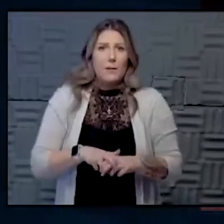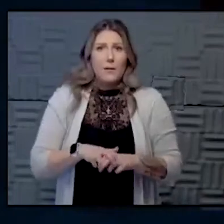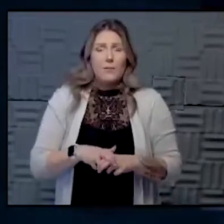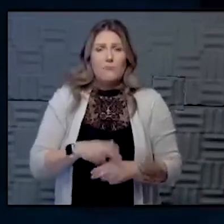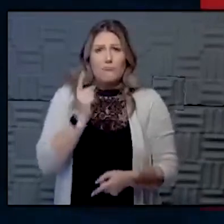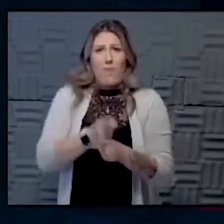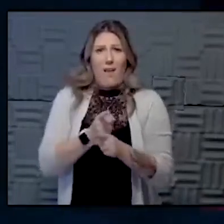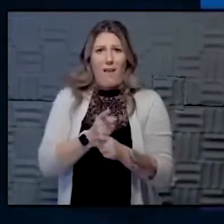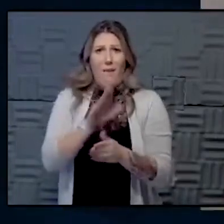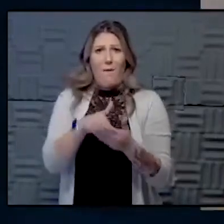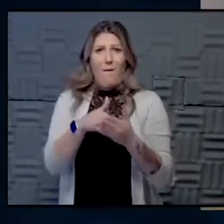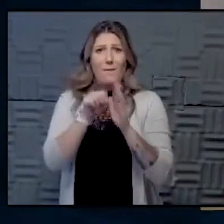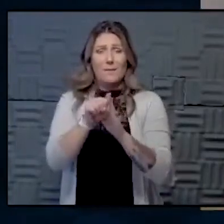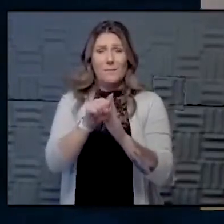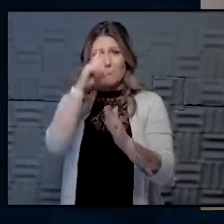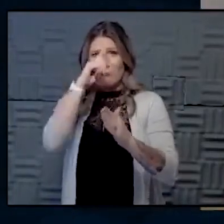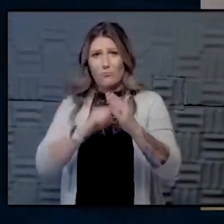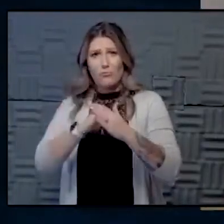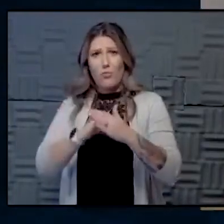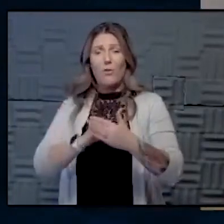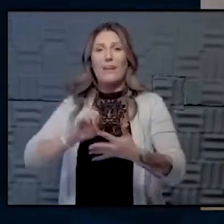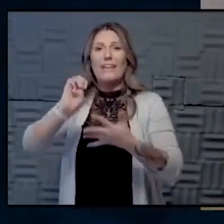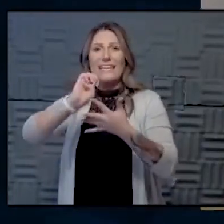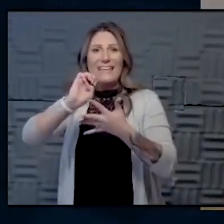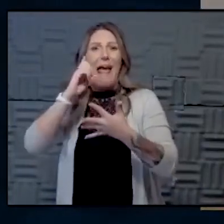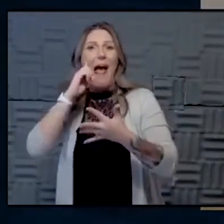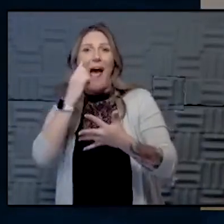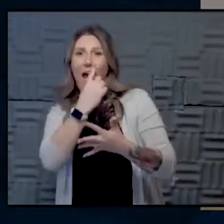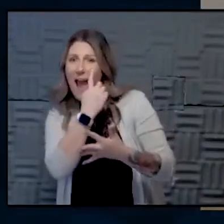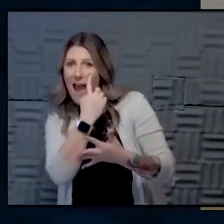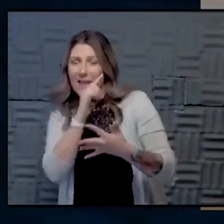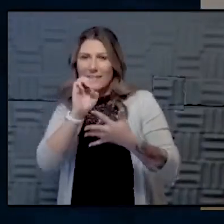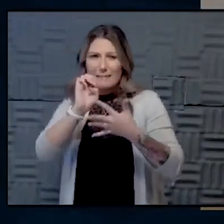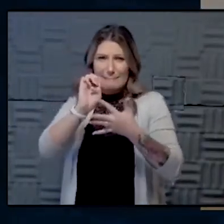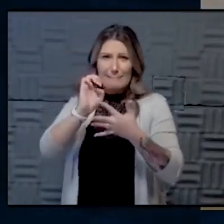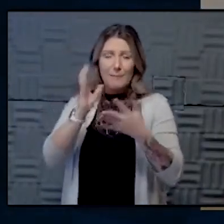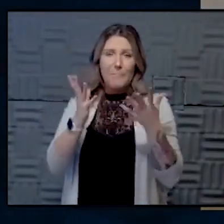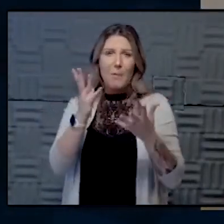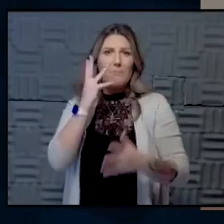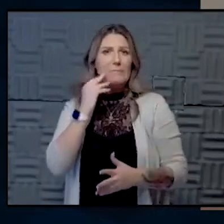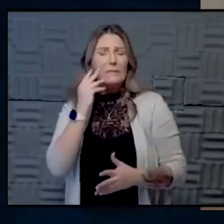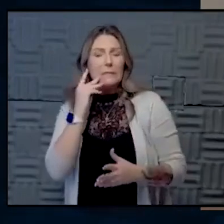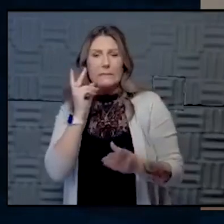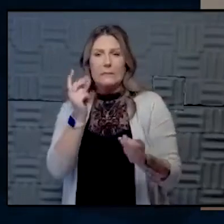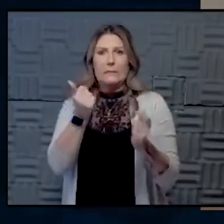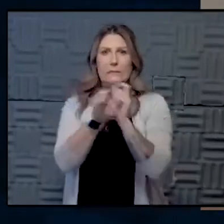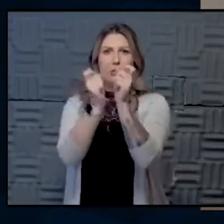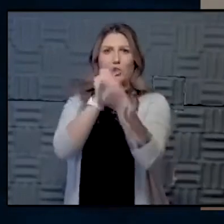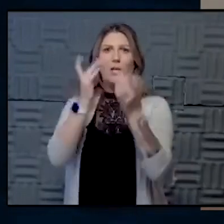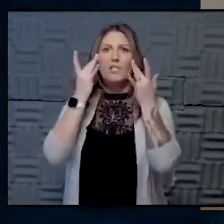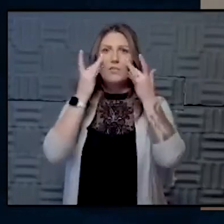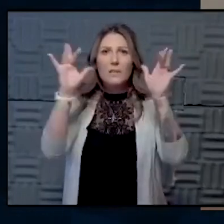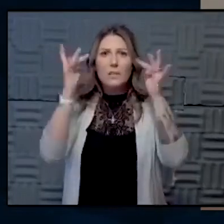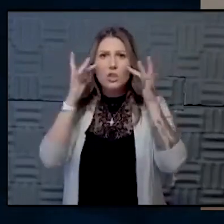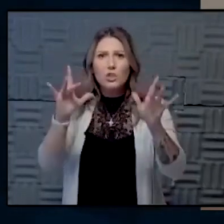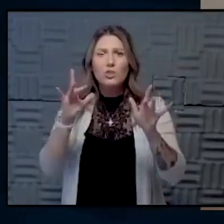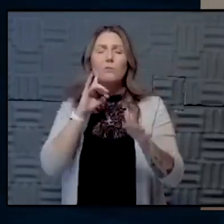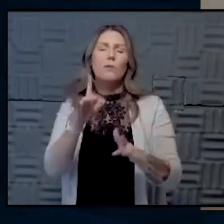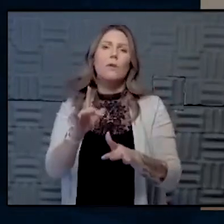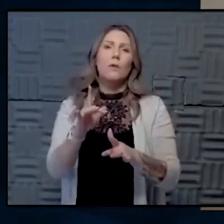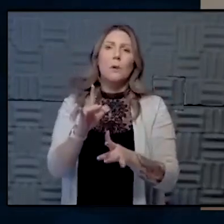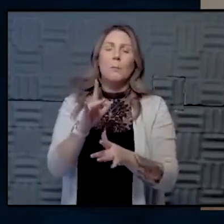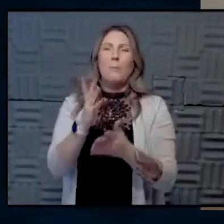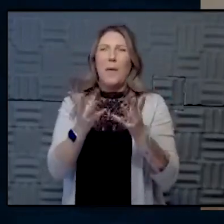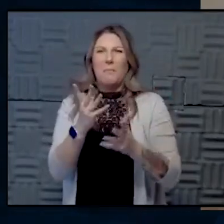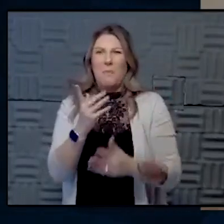signs of stroke. The E stands for eyes. This person may be experiencing a sudden change in vision. Usually it affects just one side of